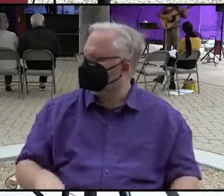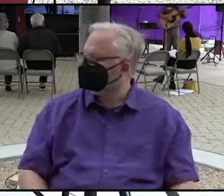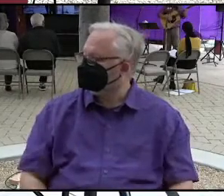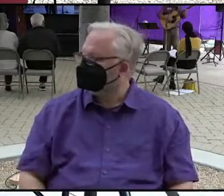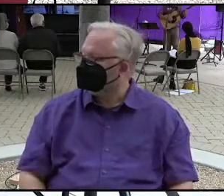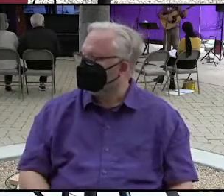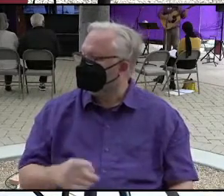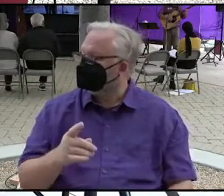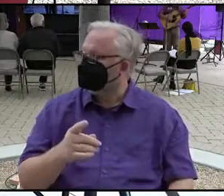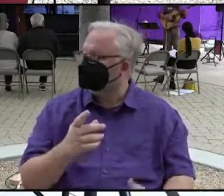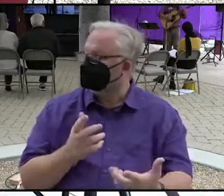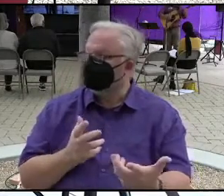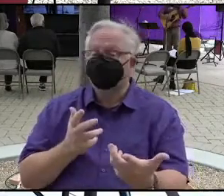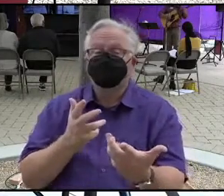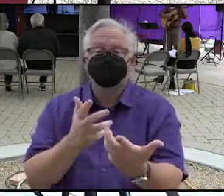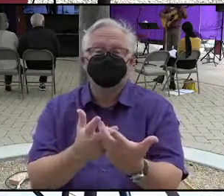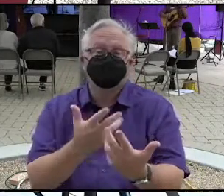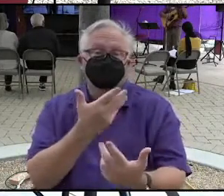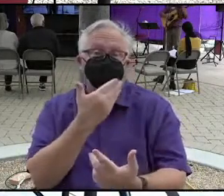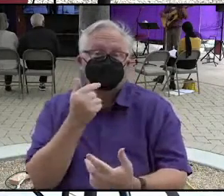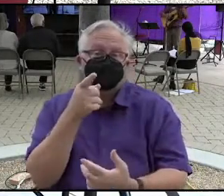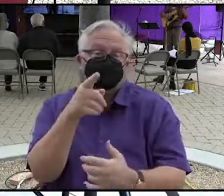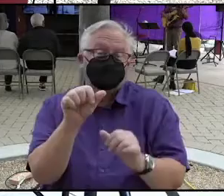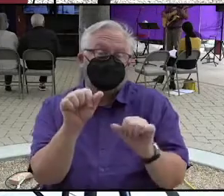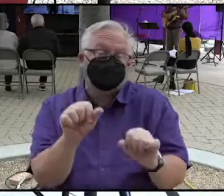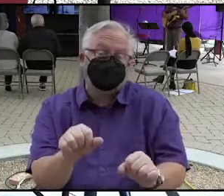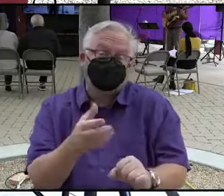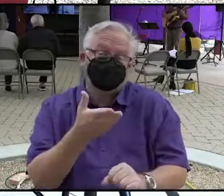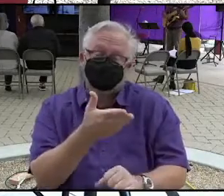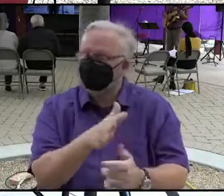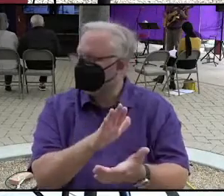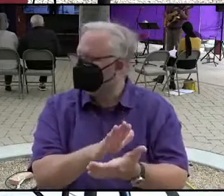You fit in as well as you can.